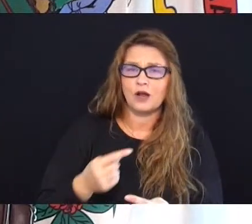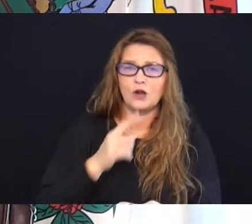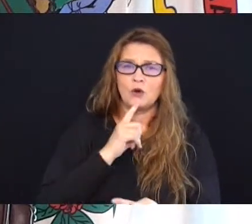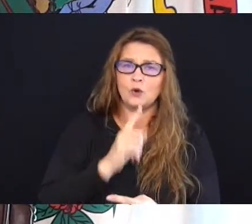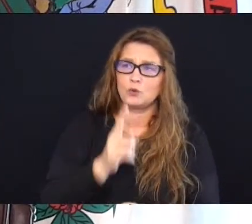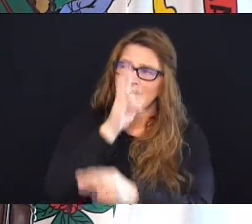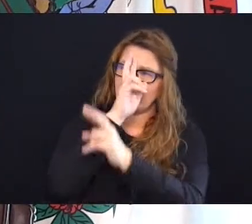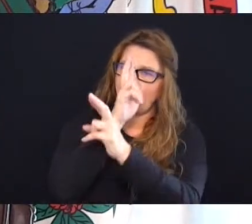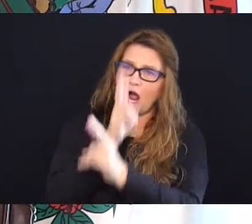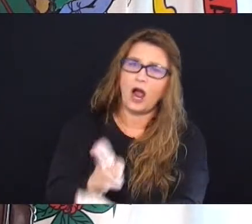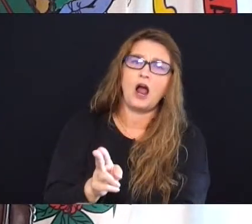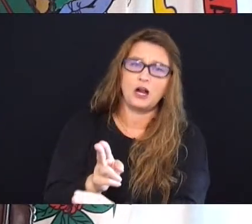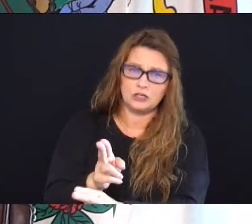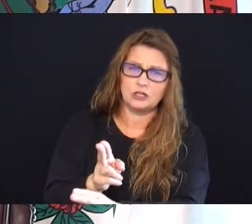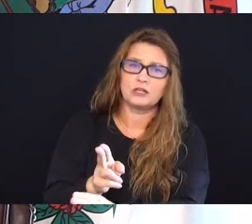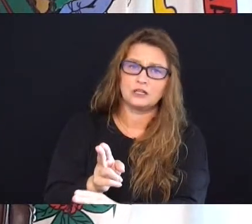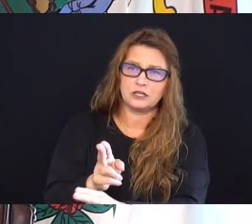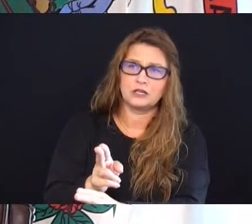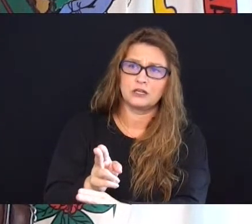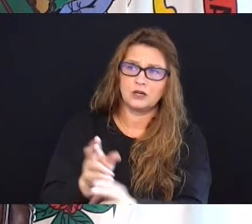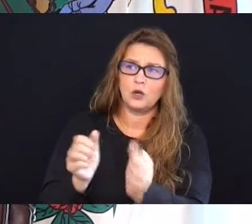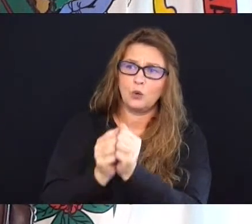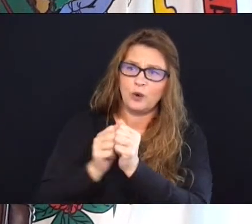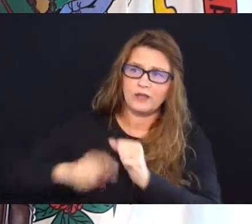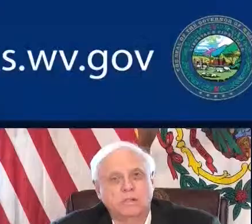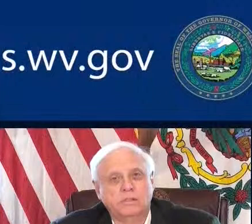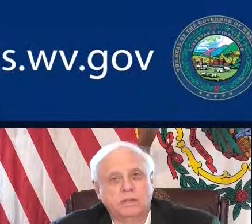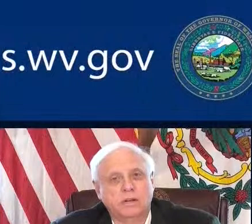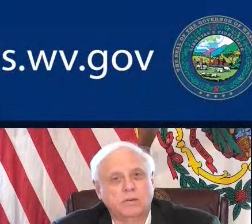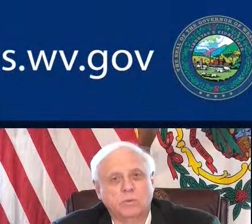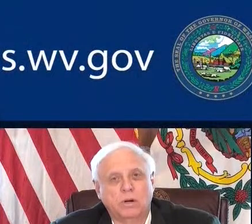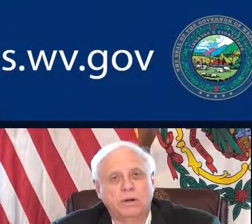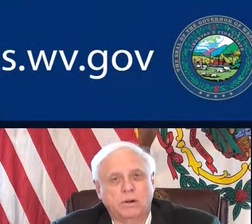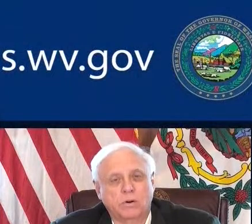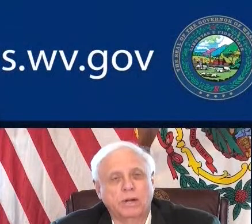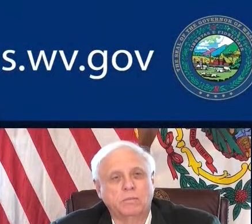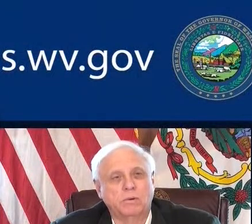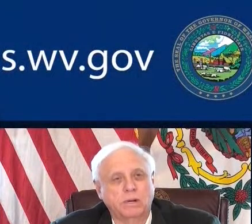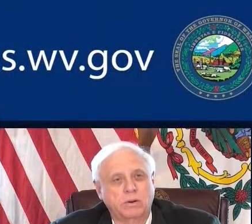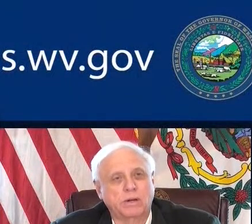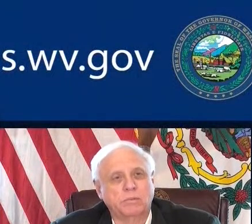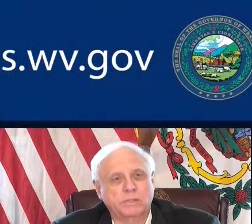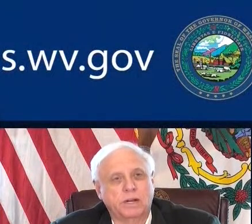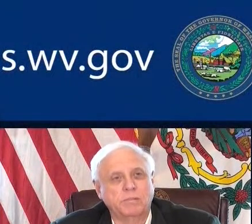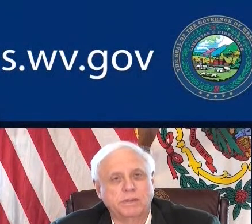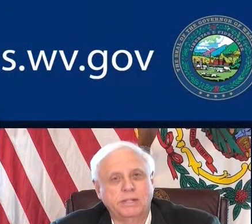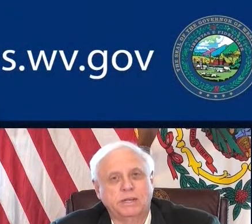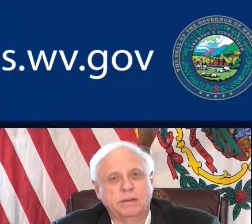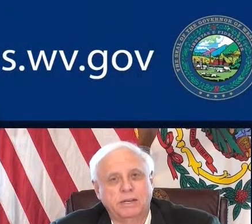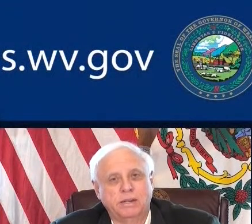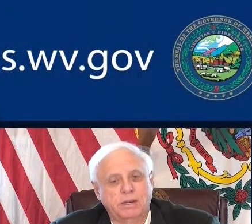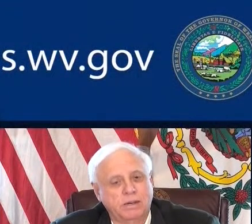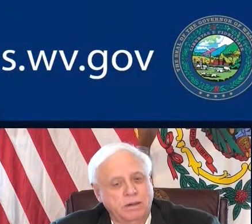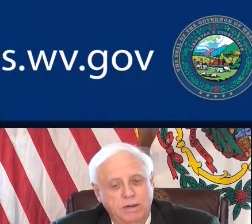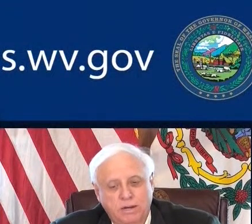fly with somebody. It was a real honor flying with all y'all, because what an incredible job you